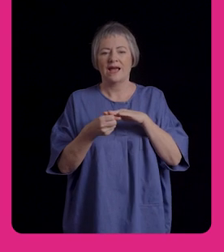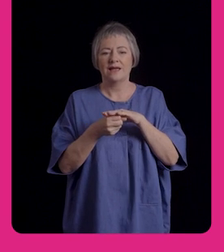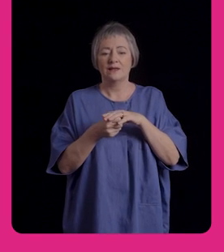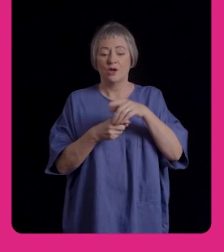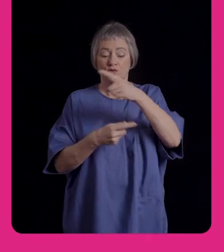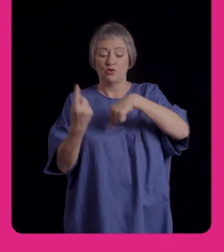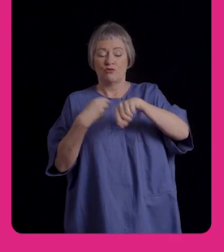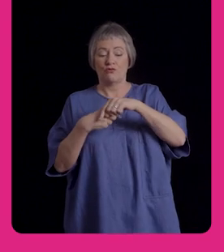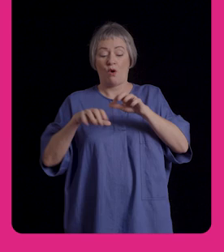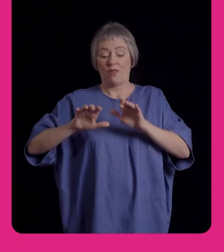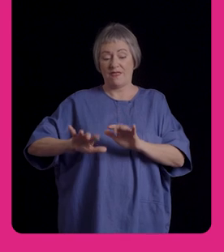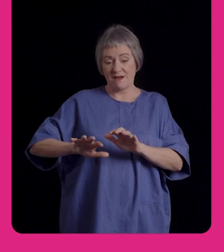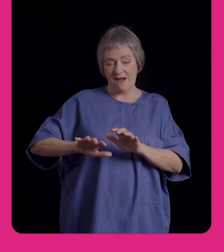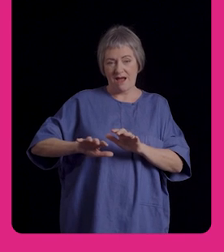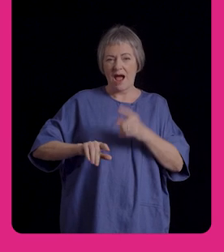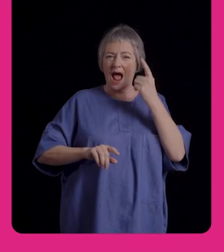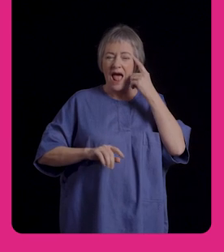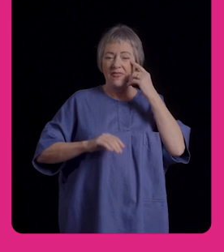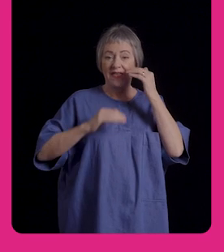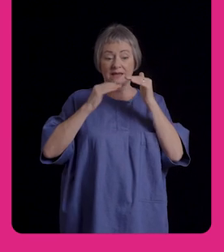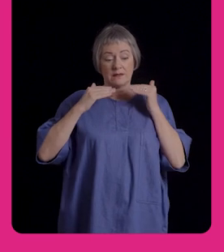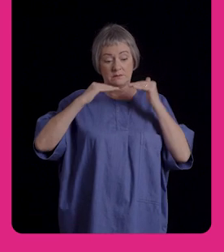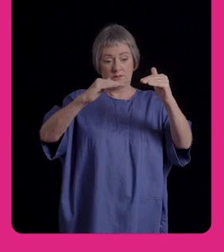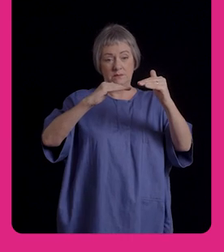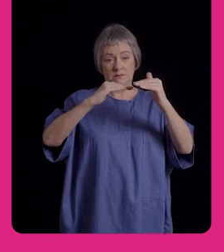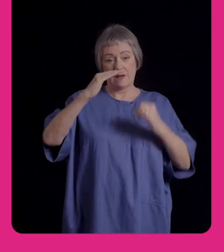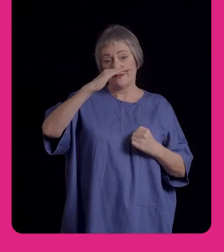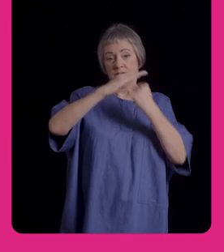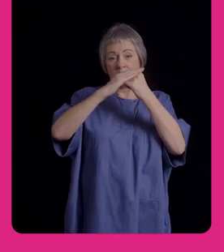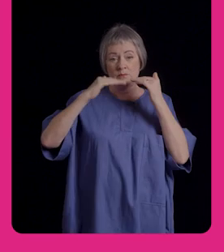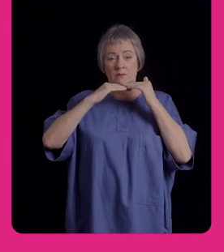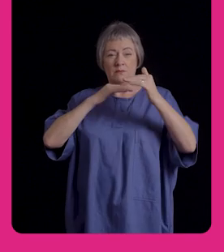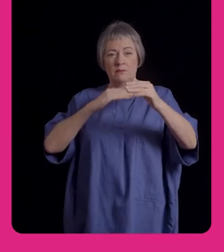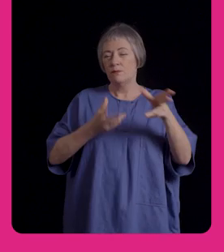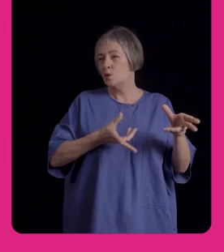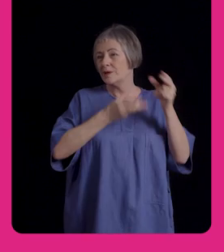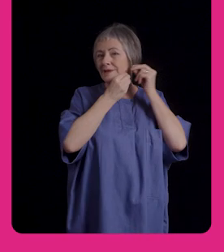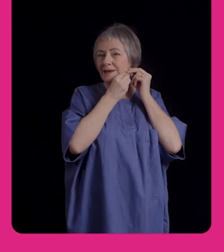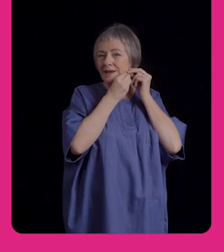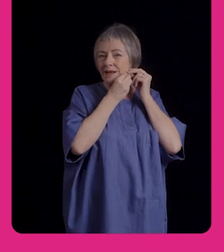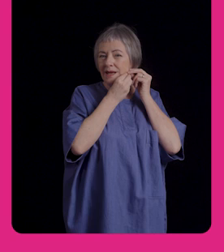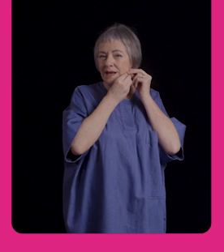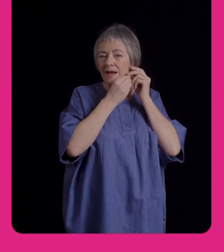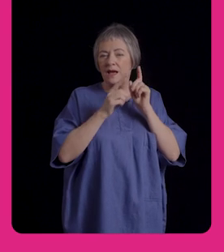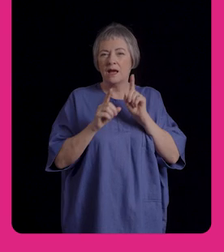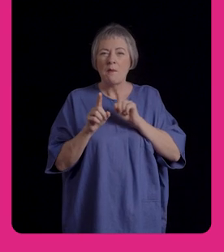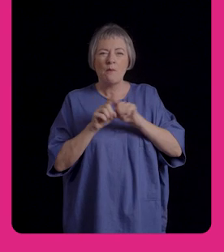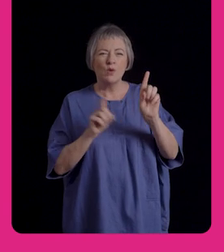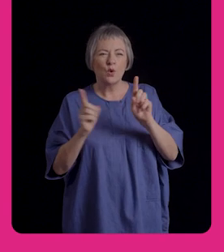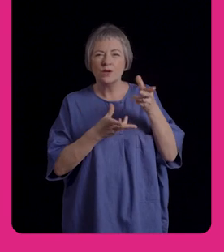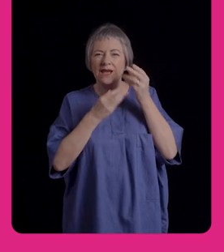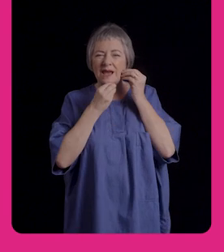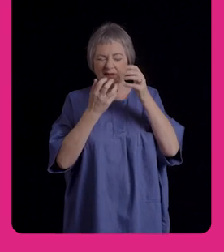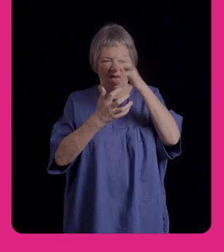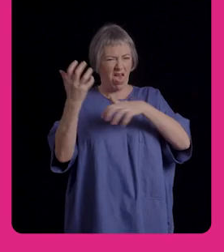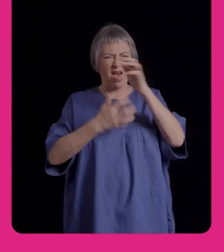down in the relatively unvisited cargo area. I think that up on deck, you can hear mostly what you hear, George,